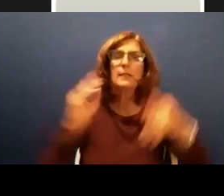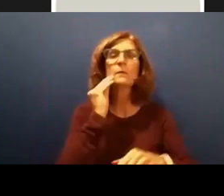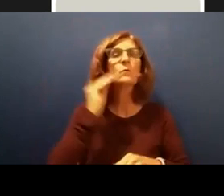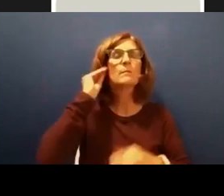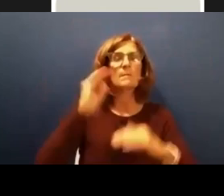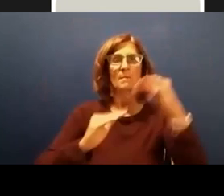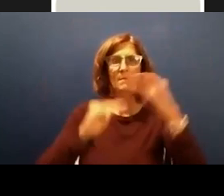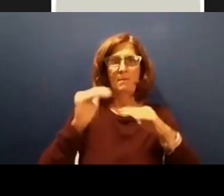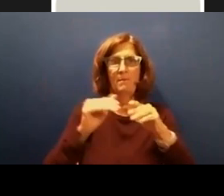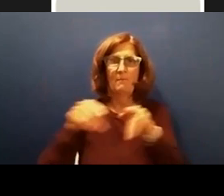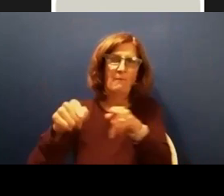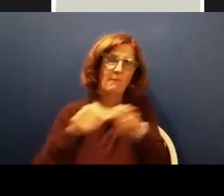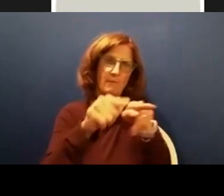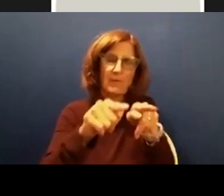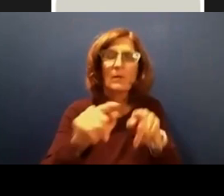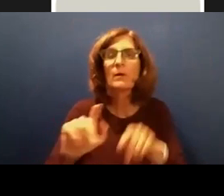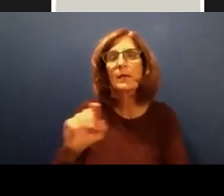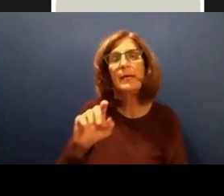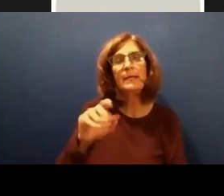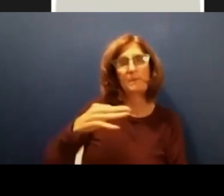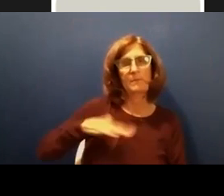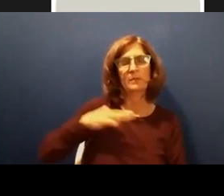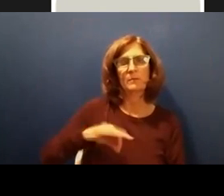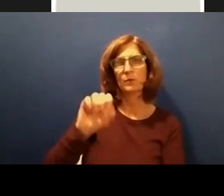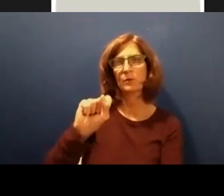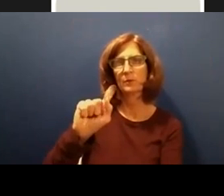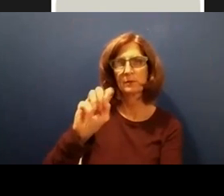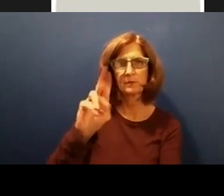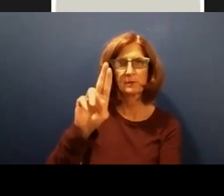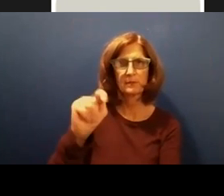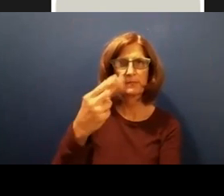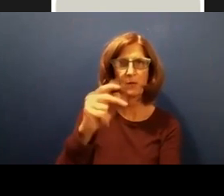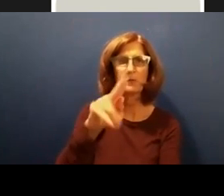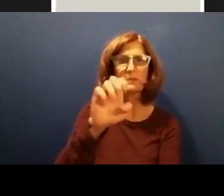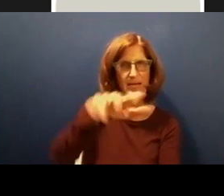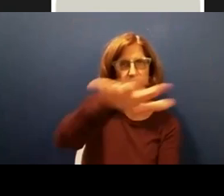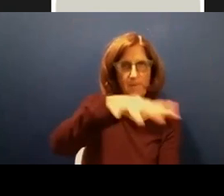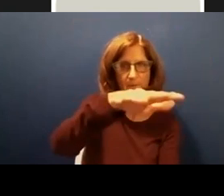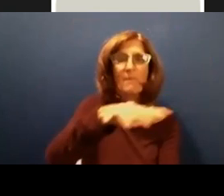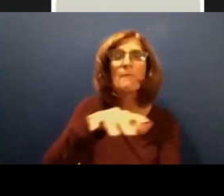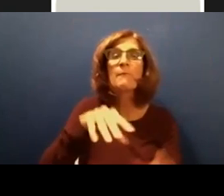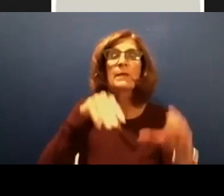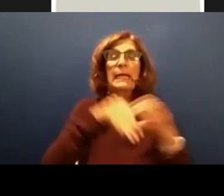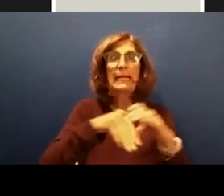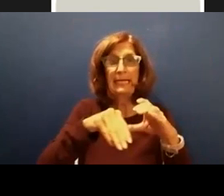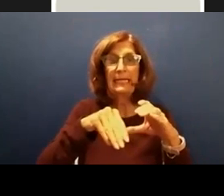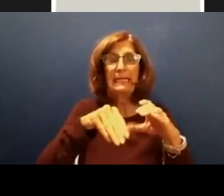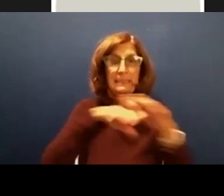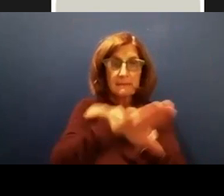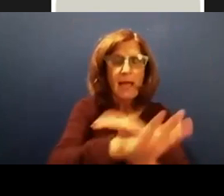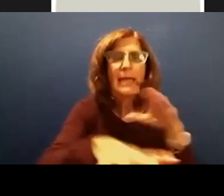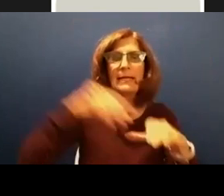Riverfront in Pittsburgh's Southside neighborhood. The complex will include indoor and outdoor residential amenity